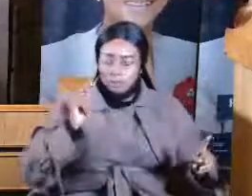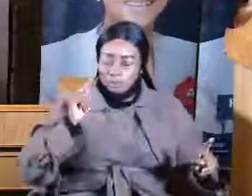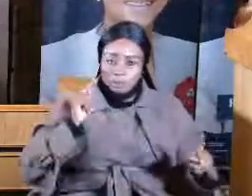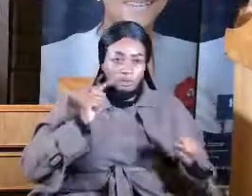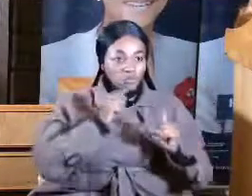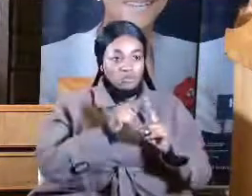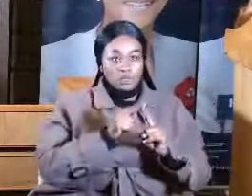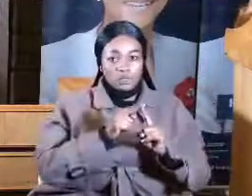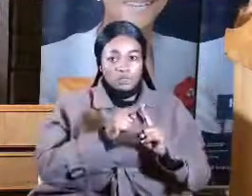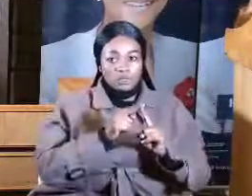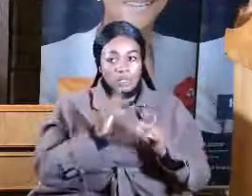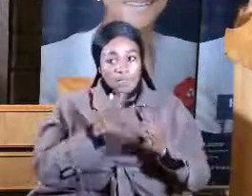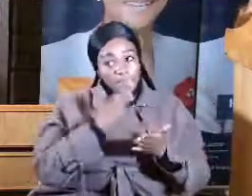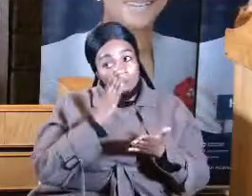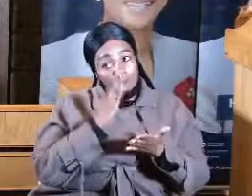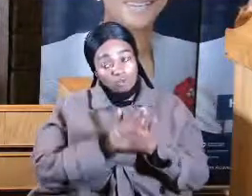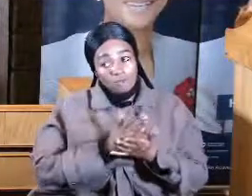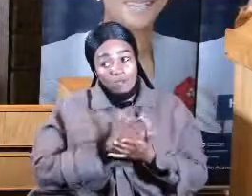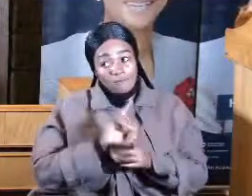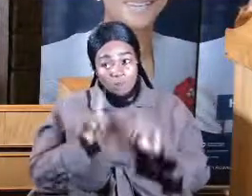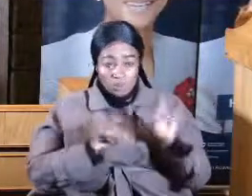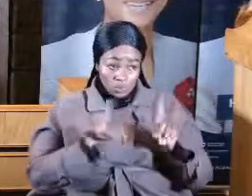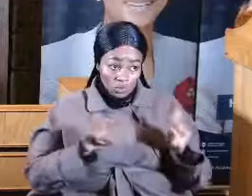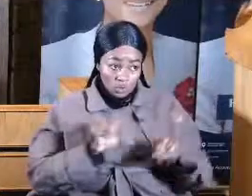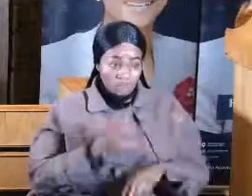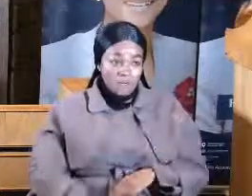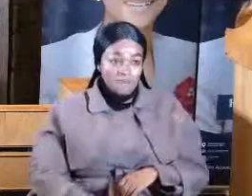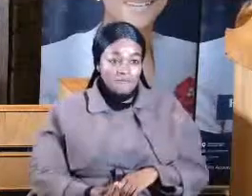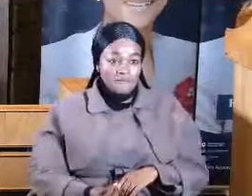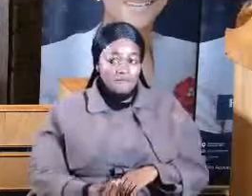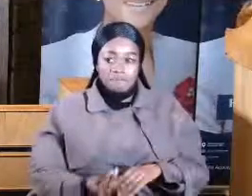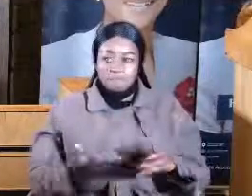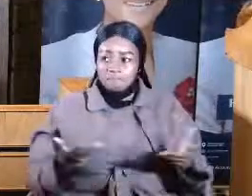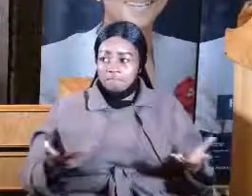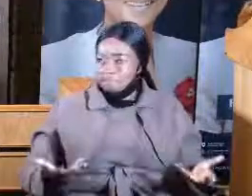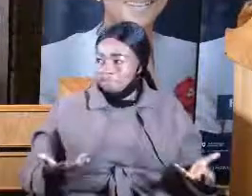I doubt if there could be a number of questions. Although, Mewaruna,